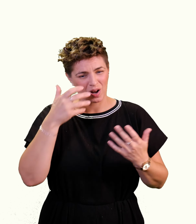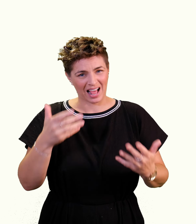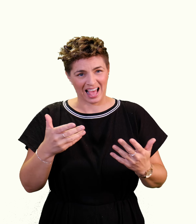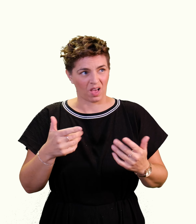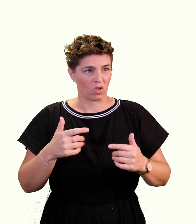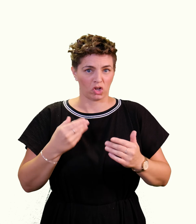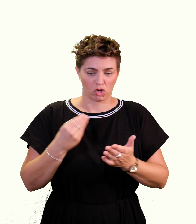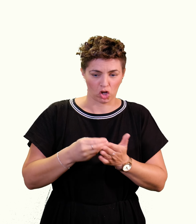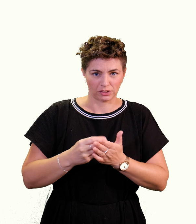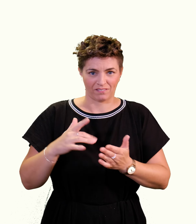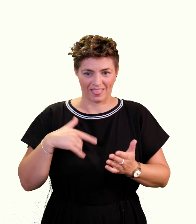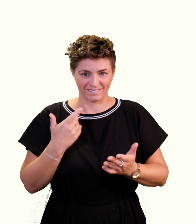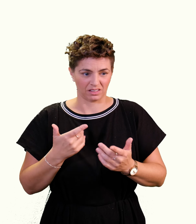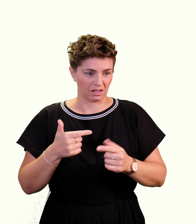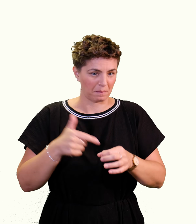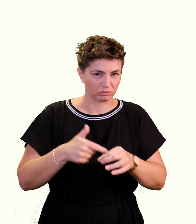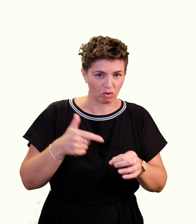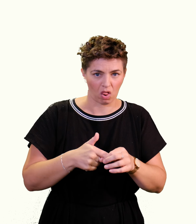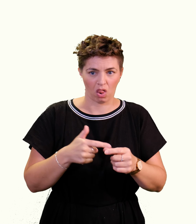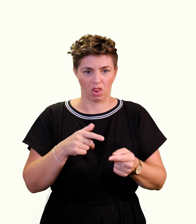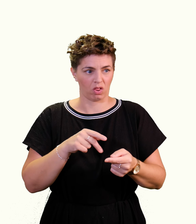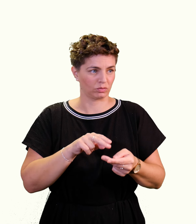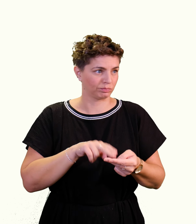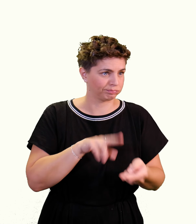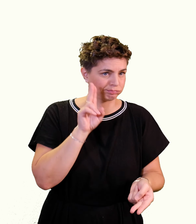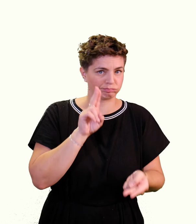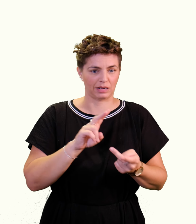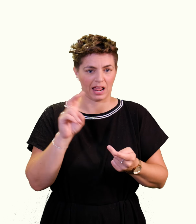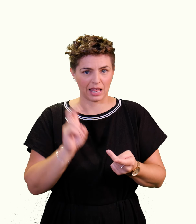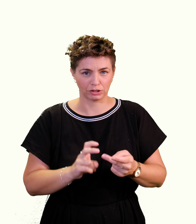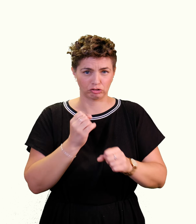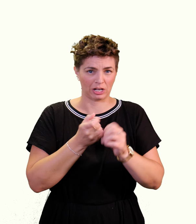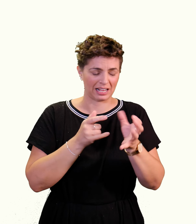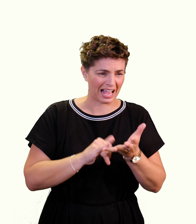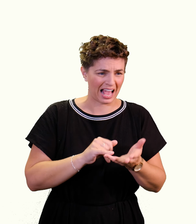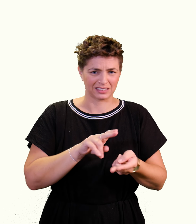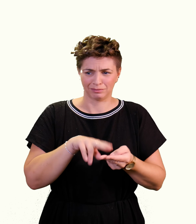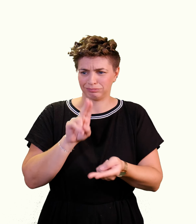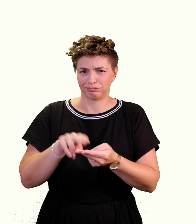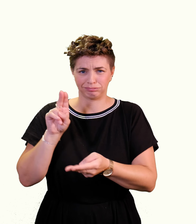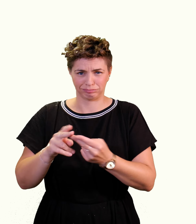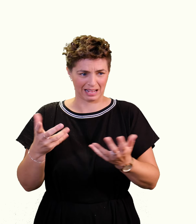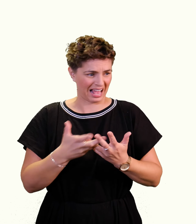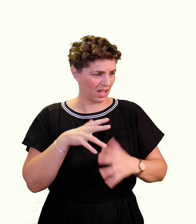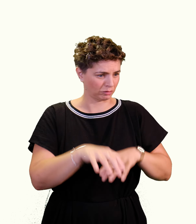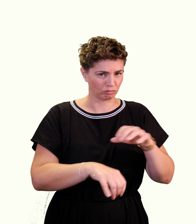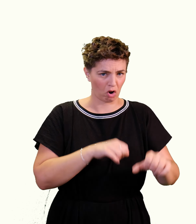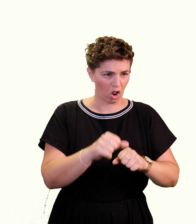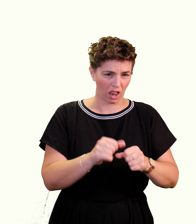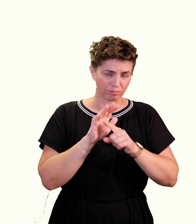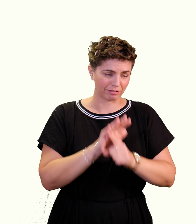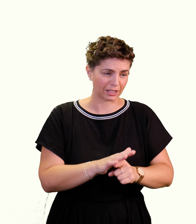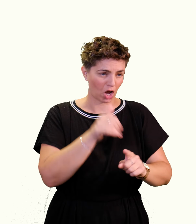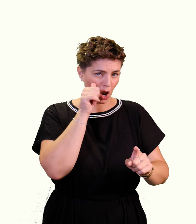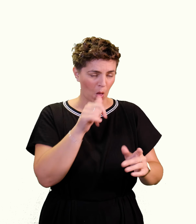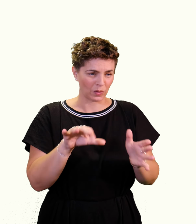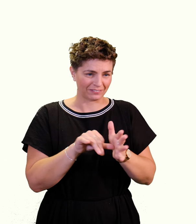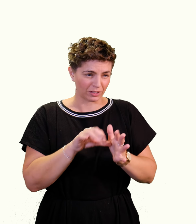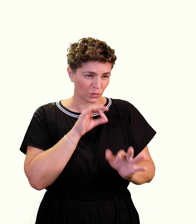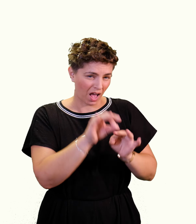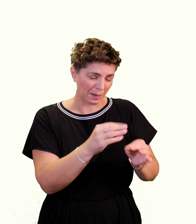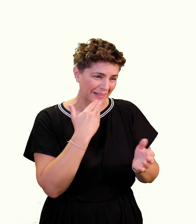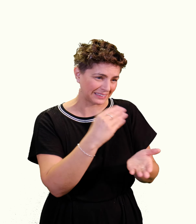talking about cost of living, fuel, electric, all those things that are putting pressures on you and your household, these are